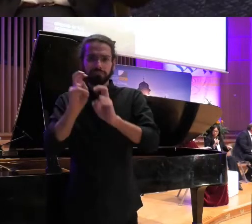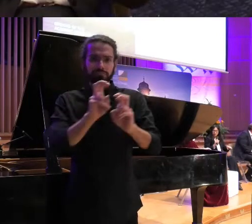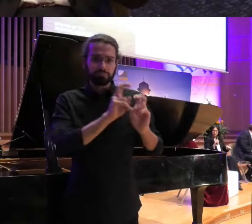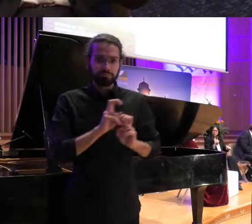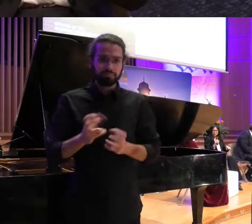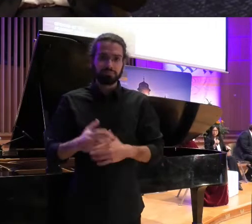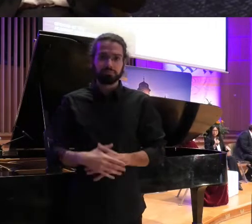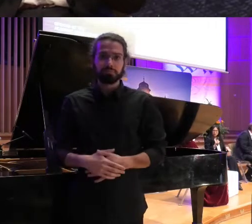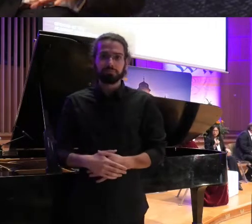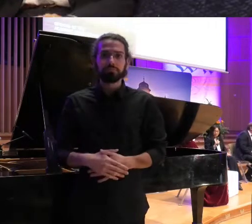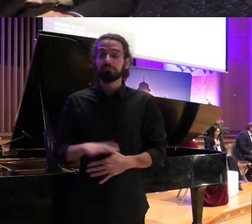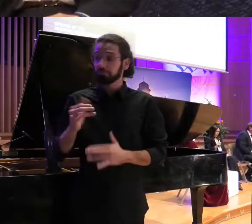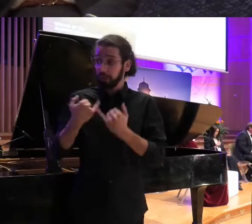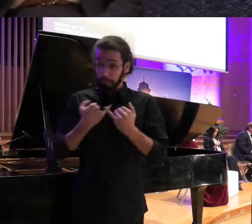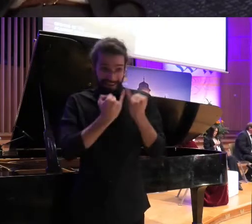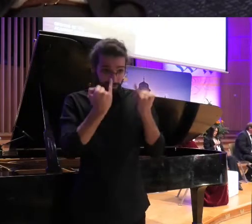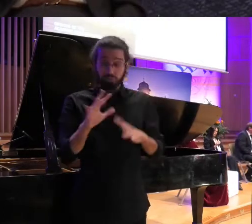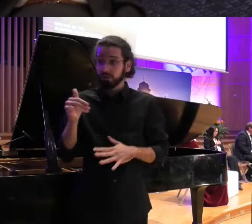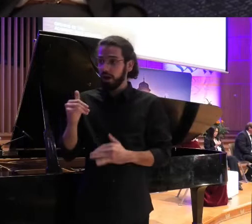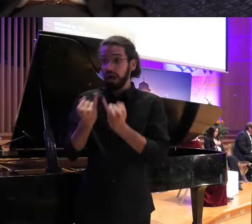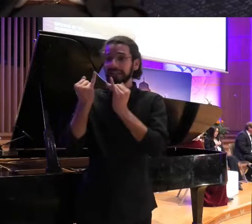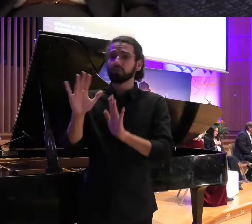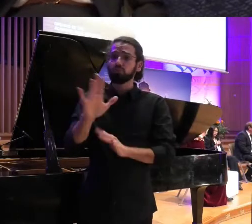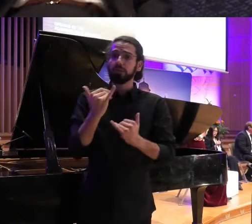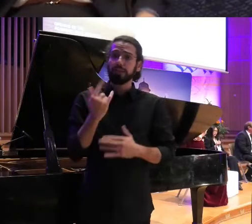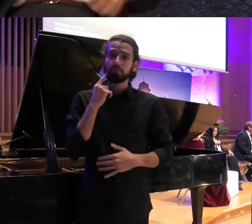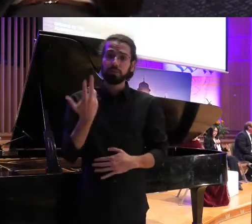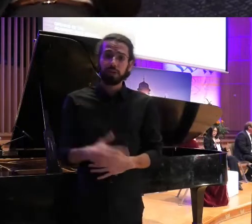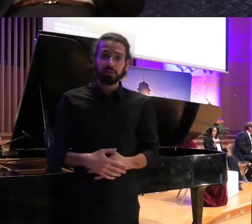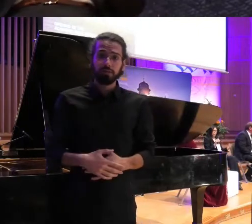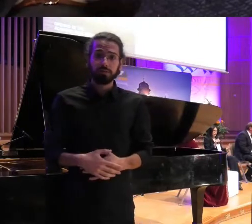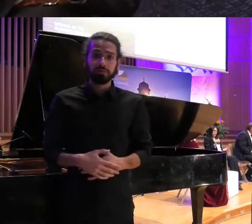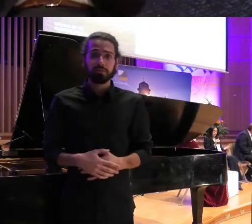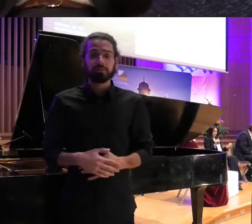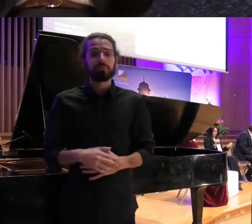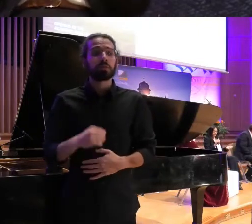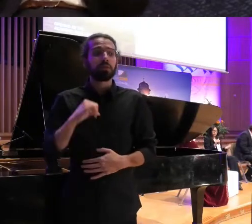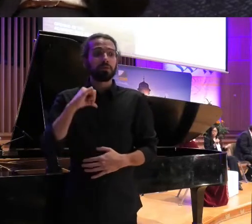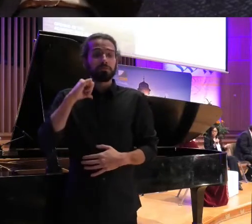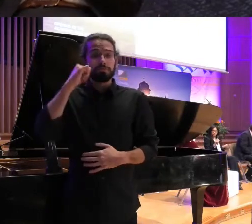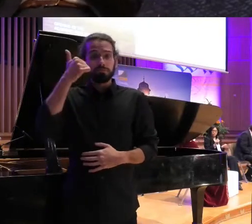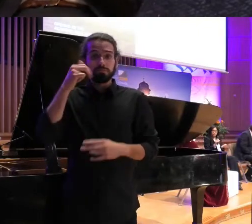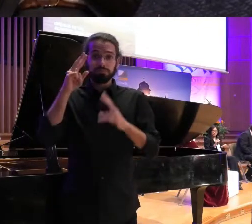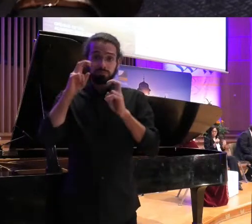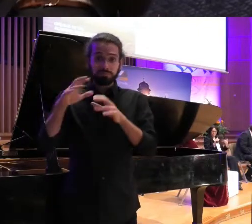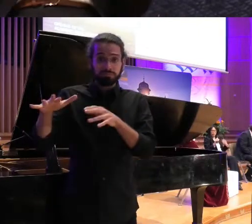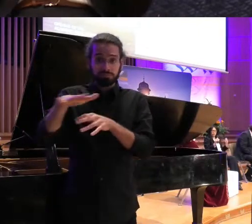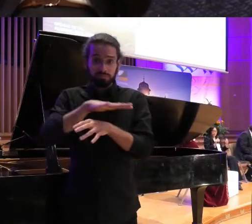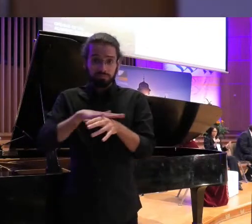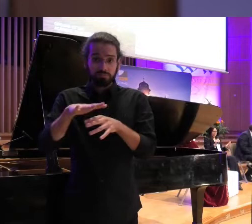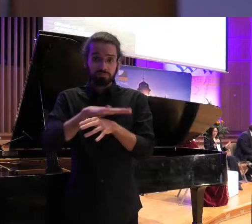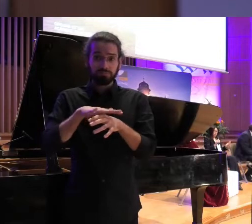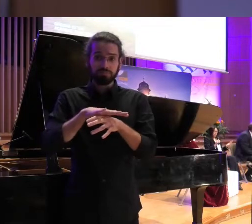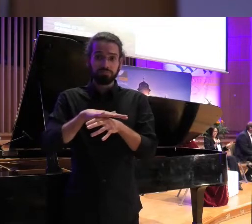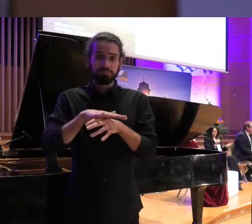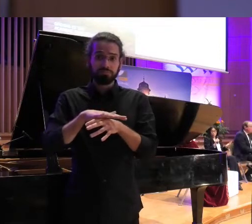Bonn? Yeah, your institute, yeah. Yeah, so the main research area is first of all risk, because we started as